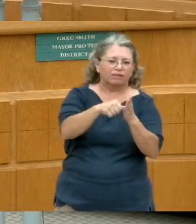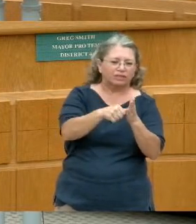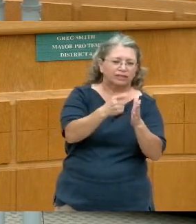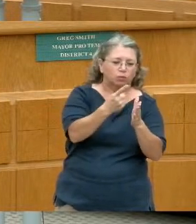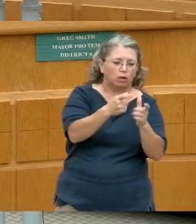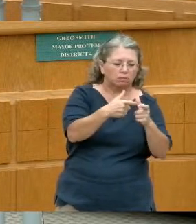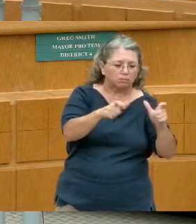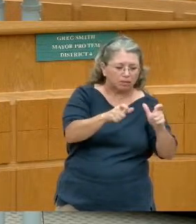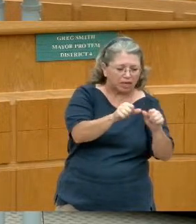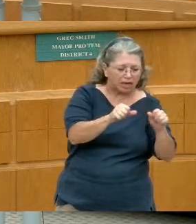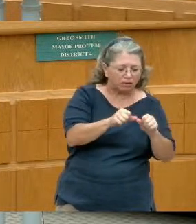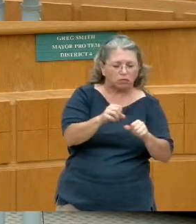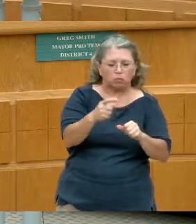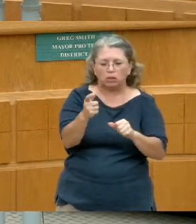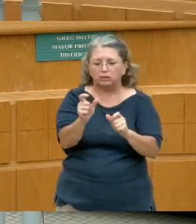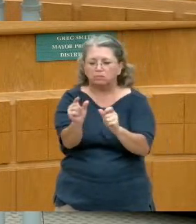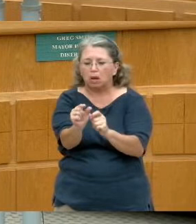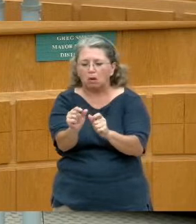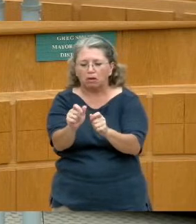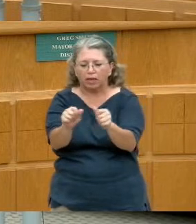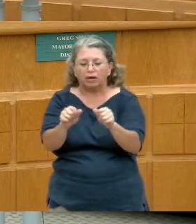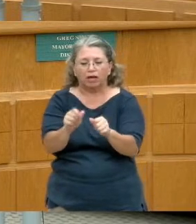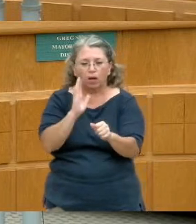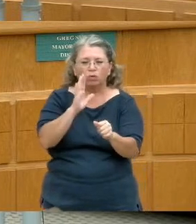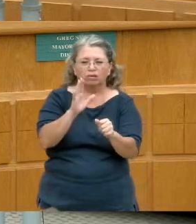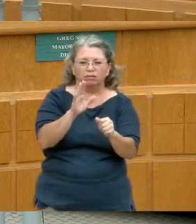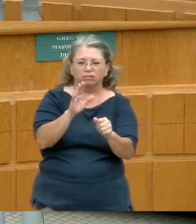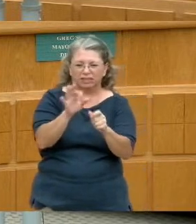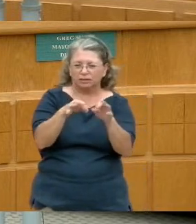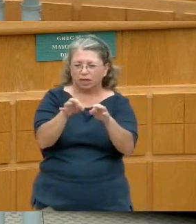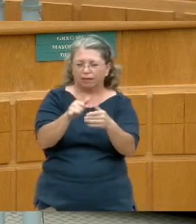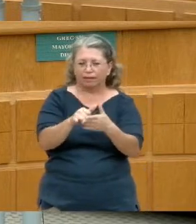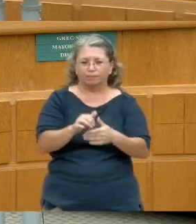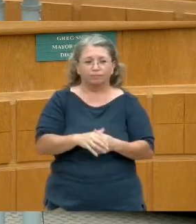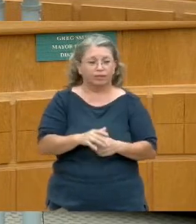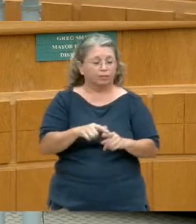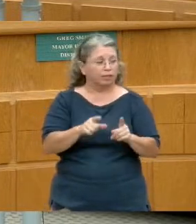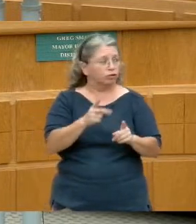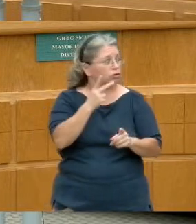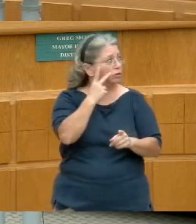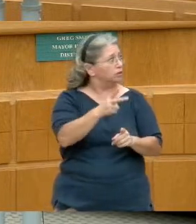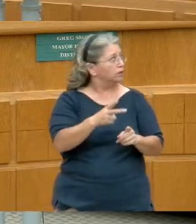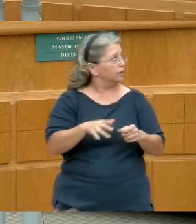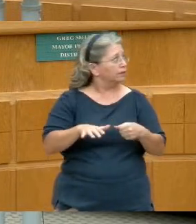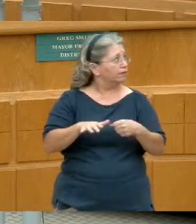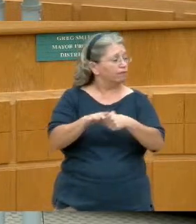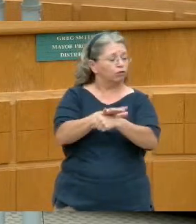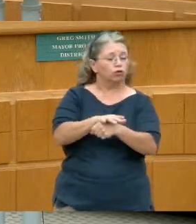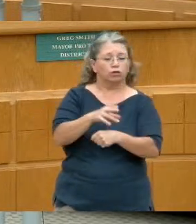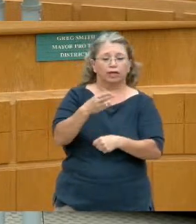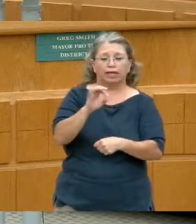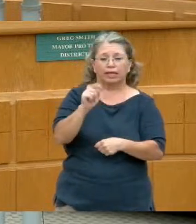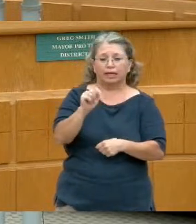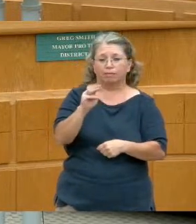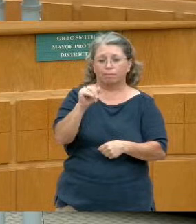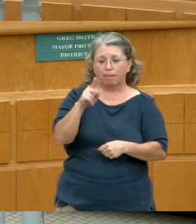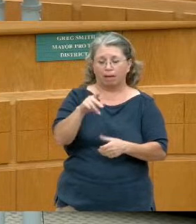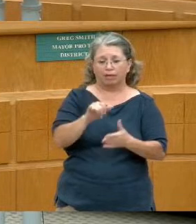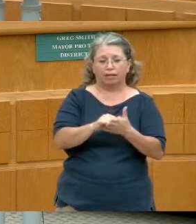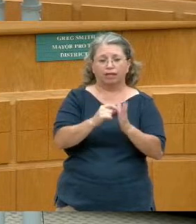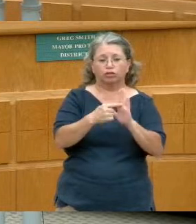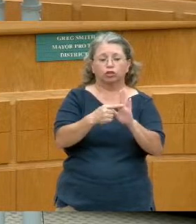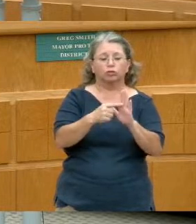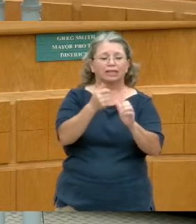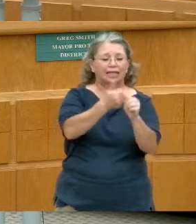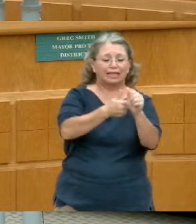out. What you see here are 2 heat maps. One is the total number of confirmed COVID-19 cases that we've had in each